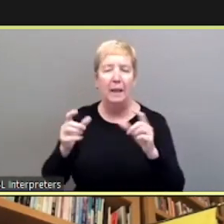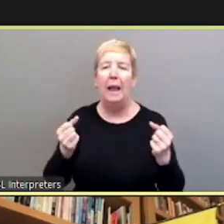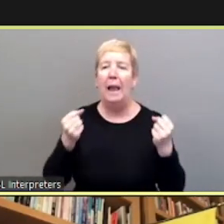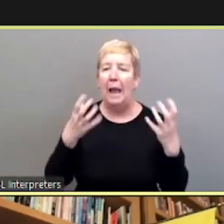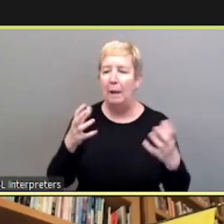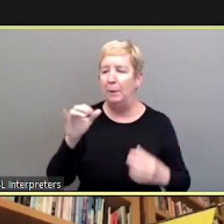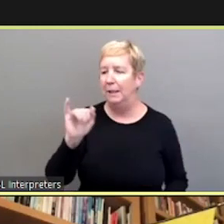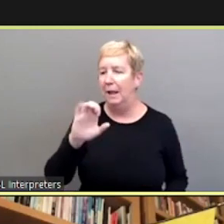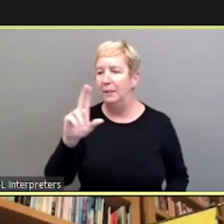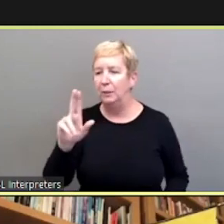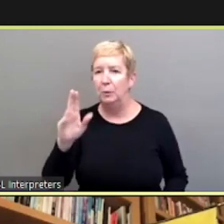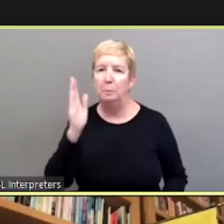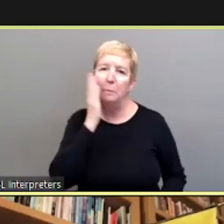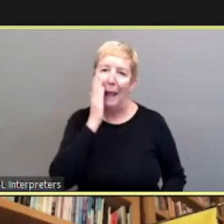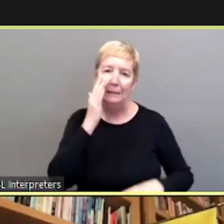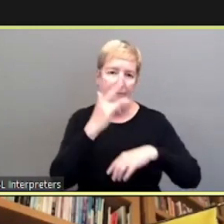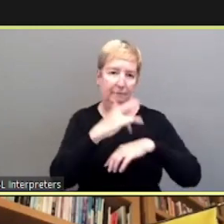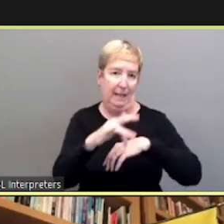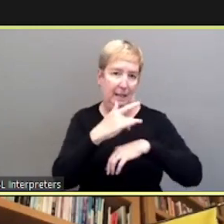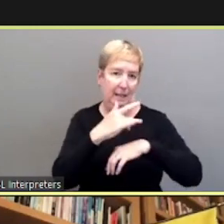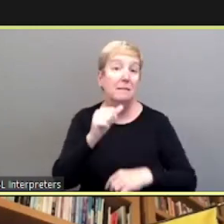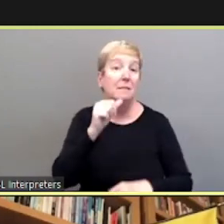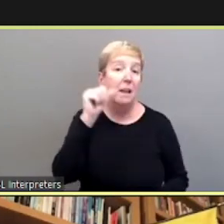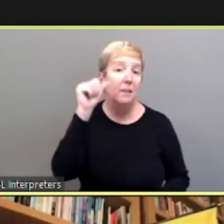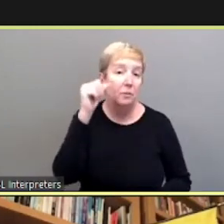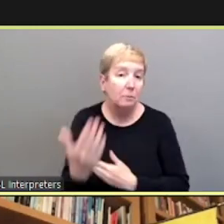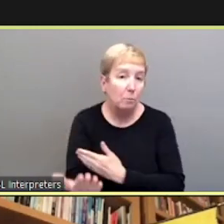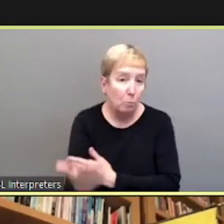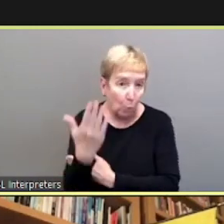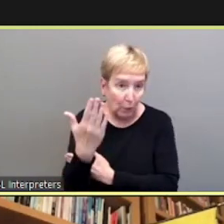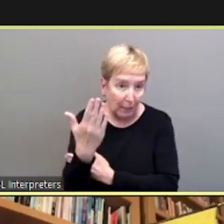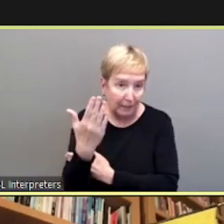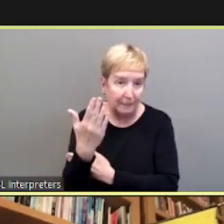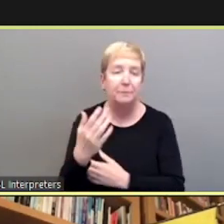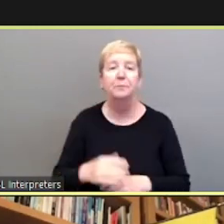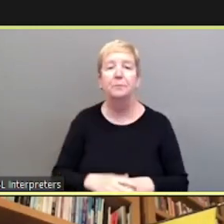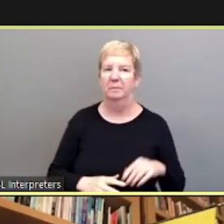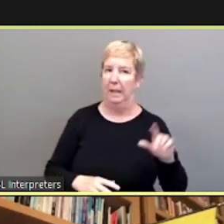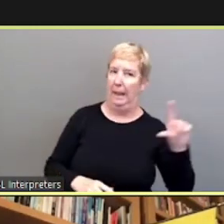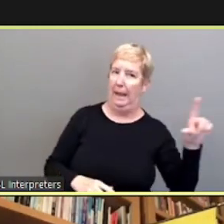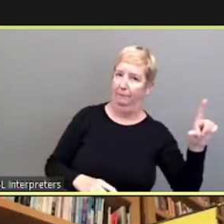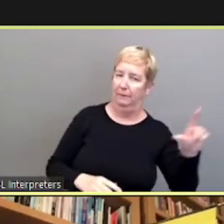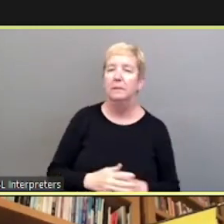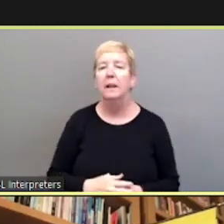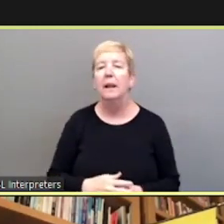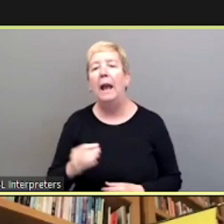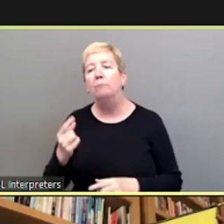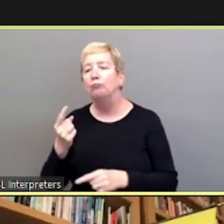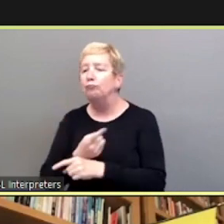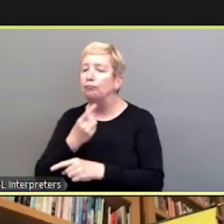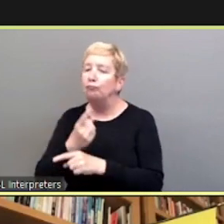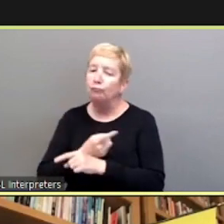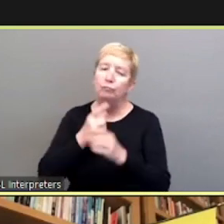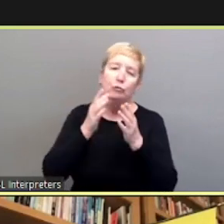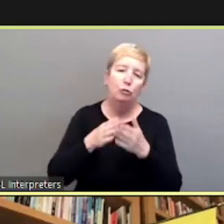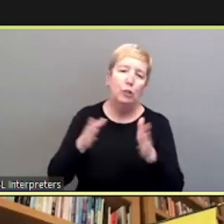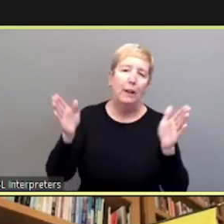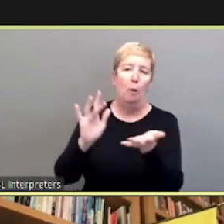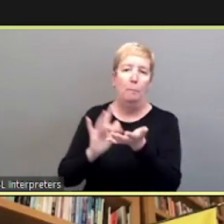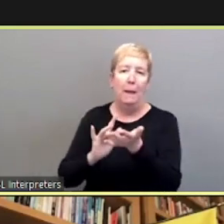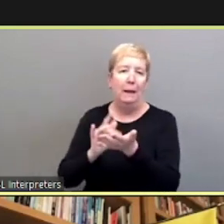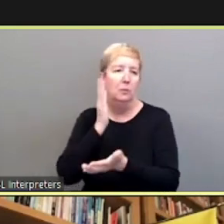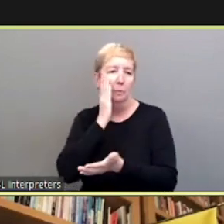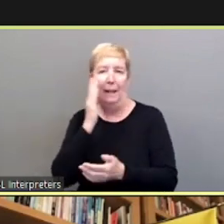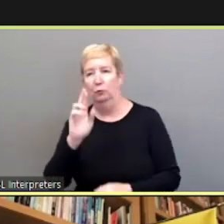open yesterday morning around the state on the left, and regular general medical beds on the